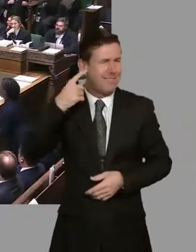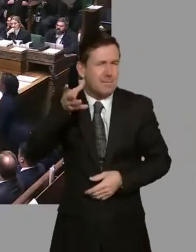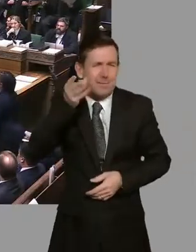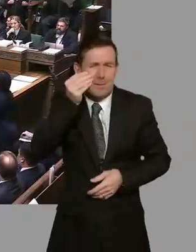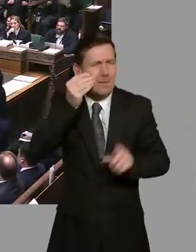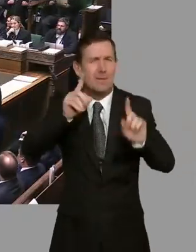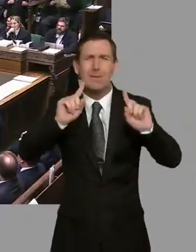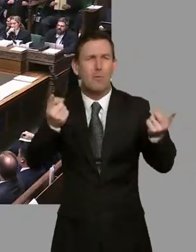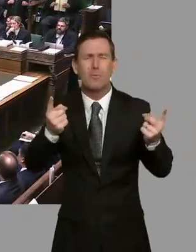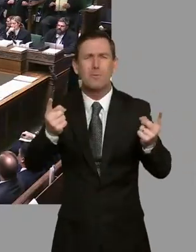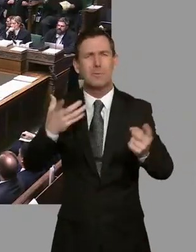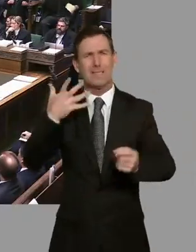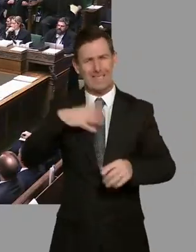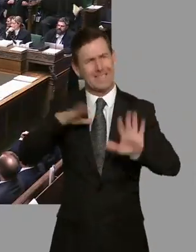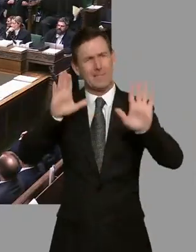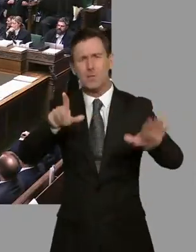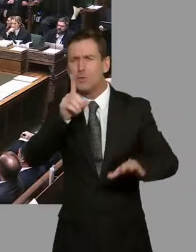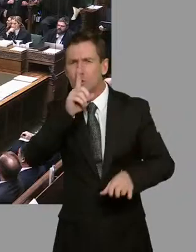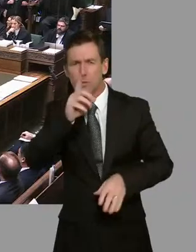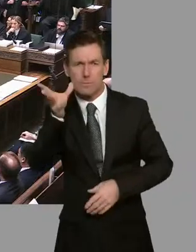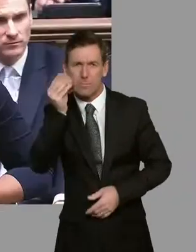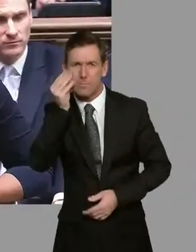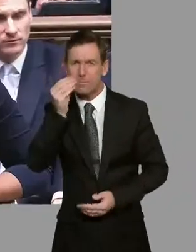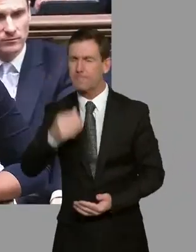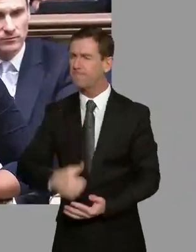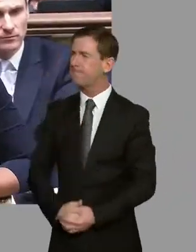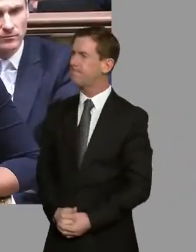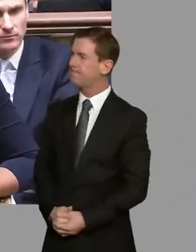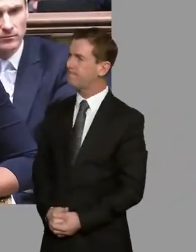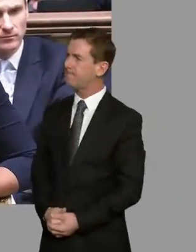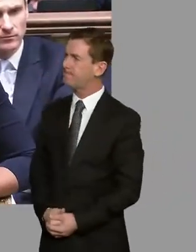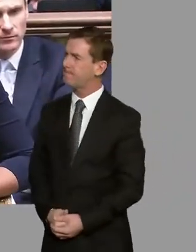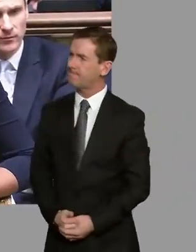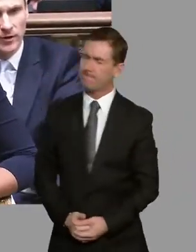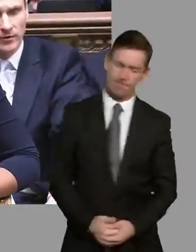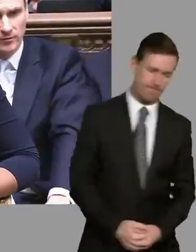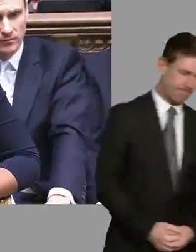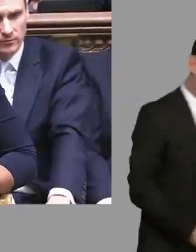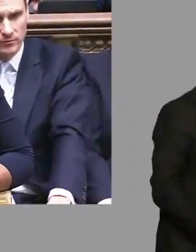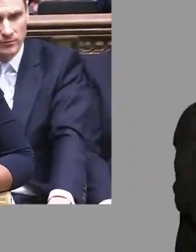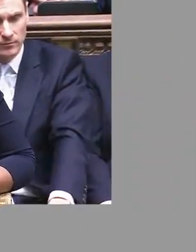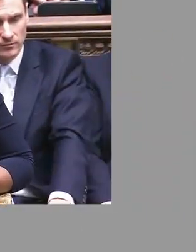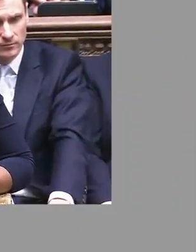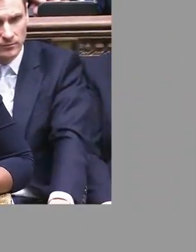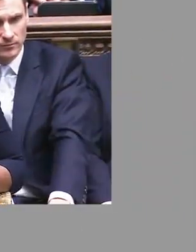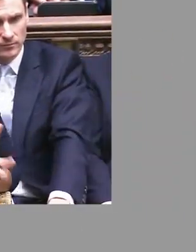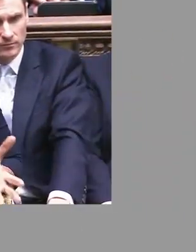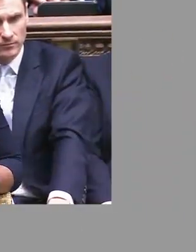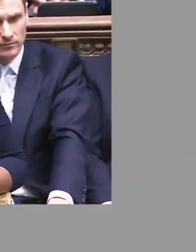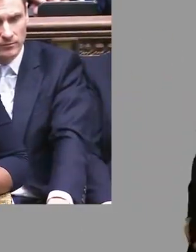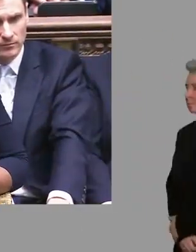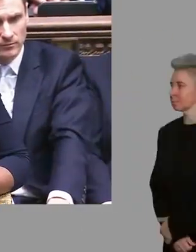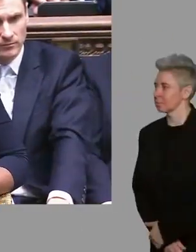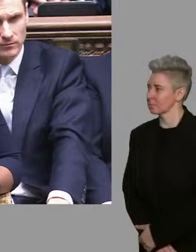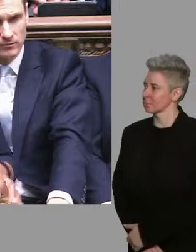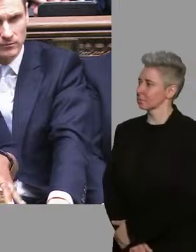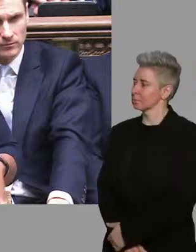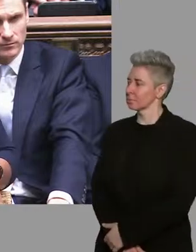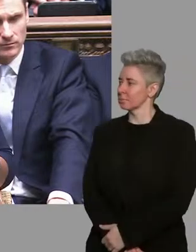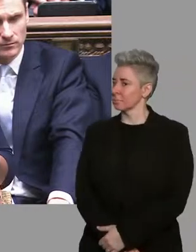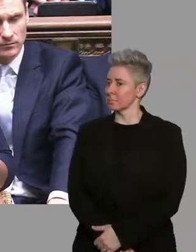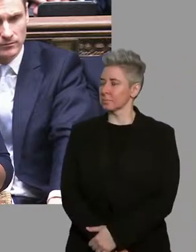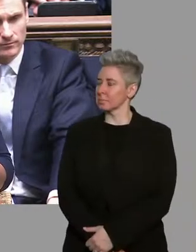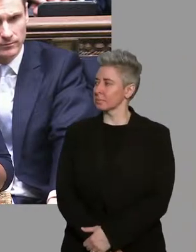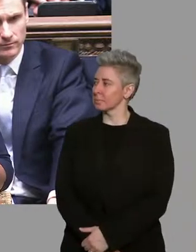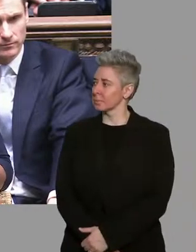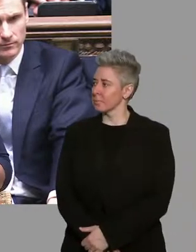Opposition. Mr. Speaker, this is one of the worst scandals in recent British history. But how are they going to explain